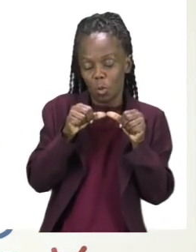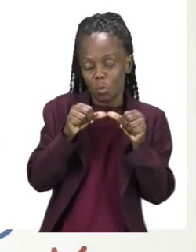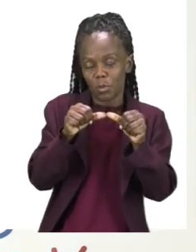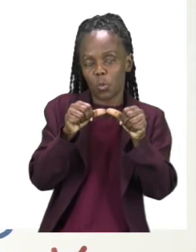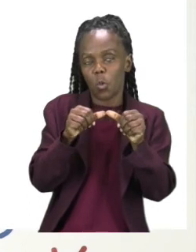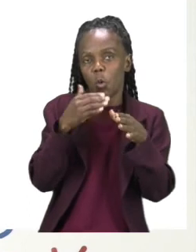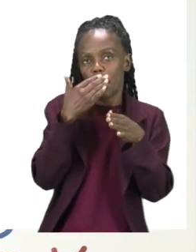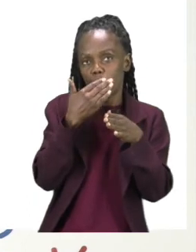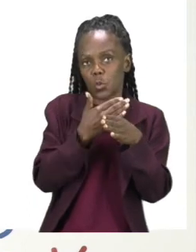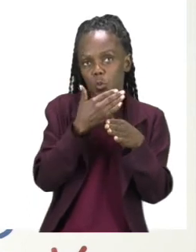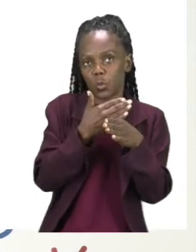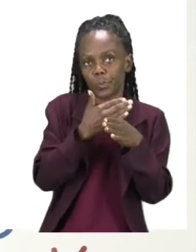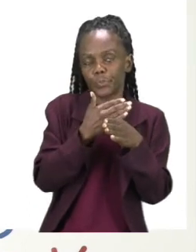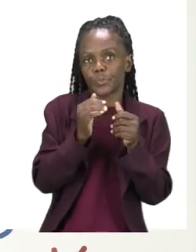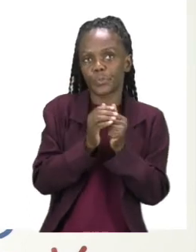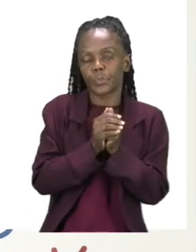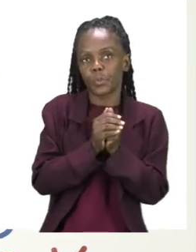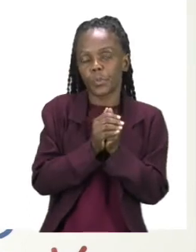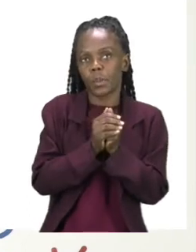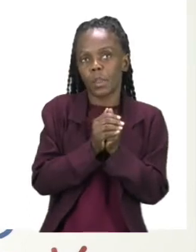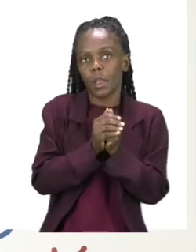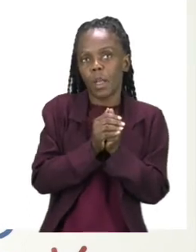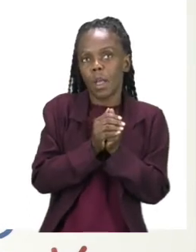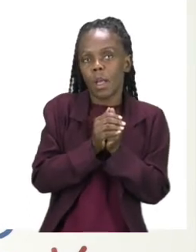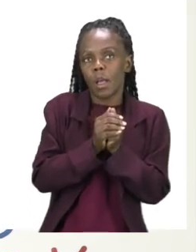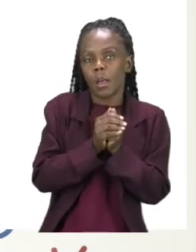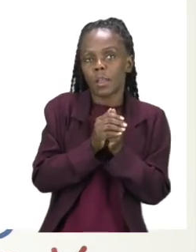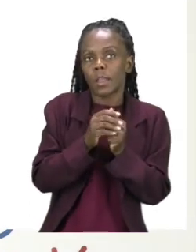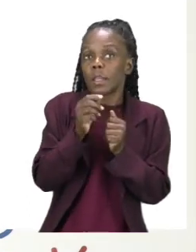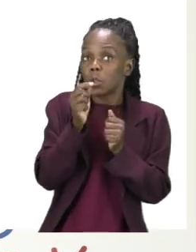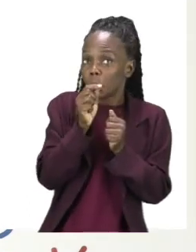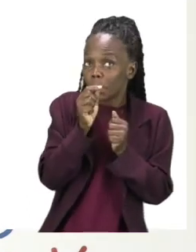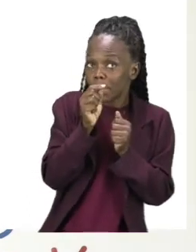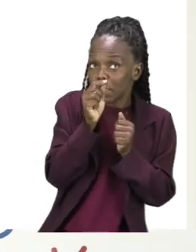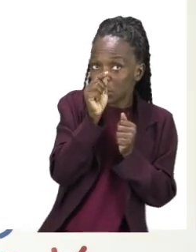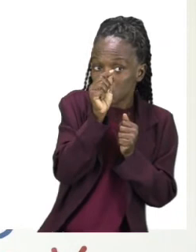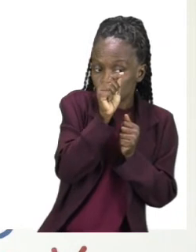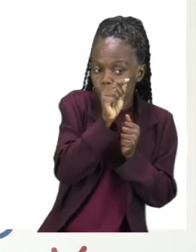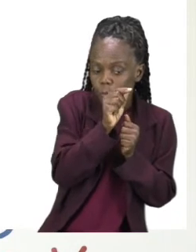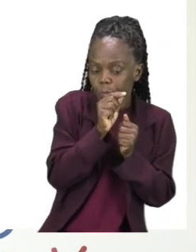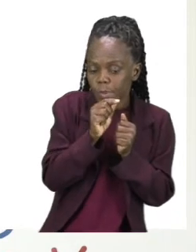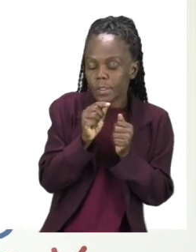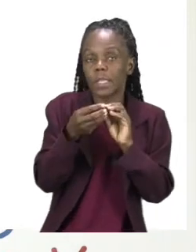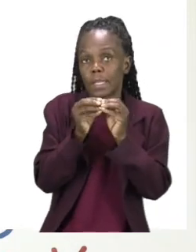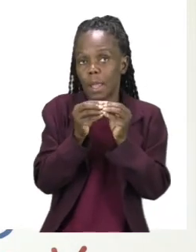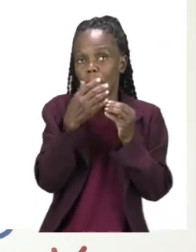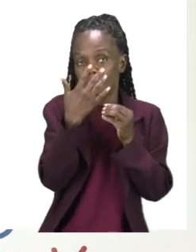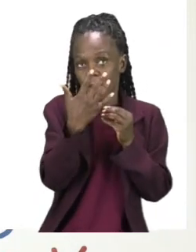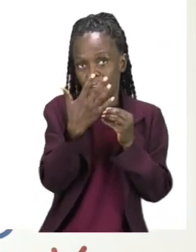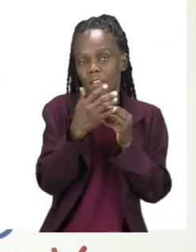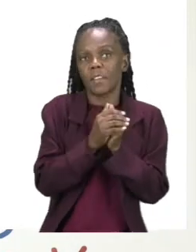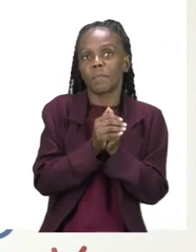how to draw the number 5, and you must trace the name 5, and I want you to practice the song as you are doing